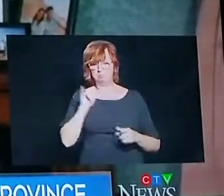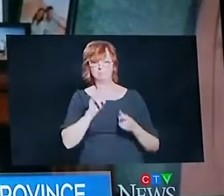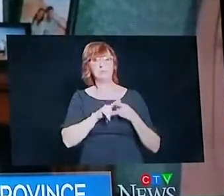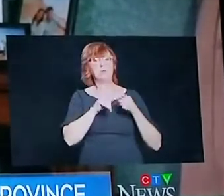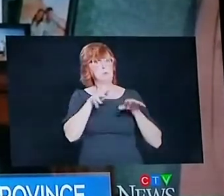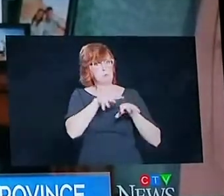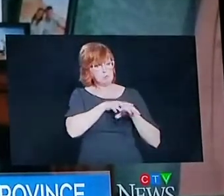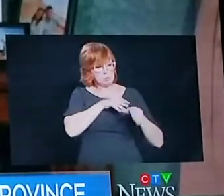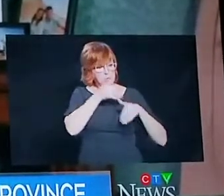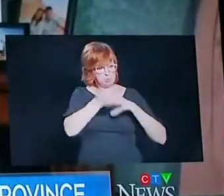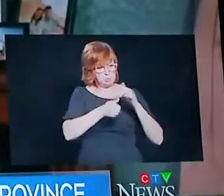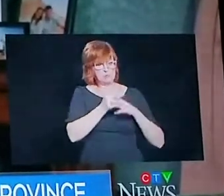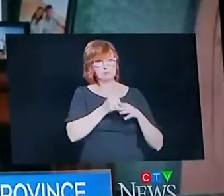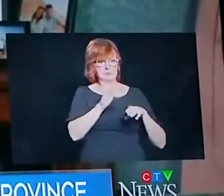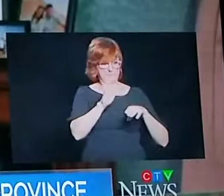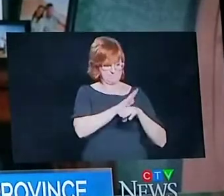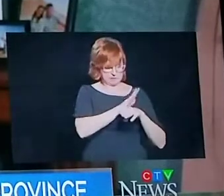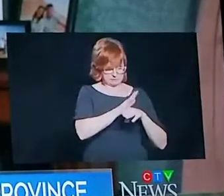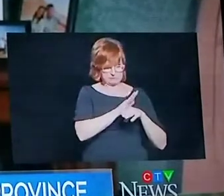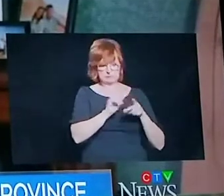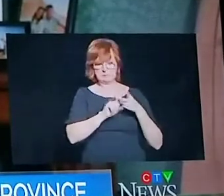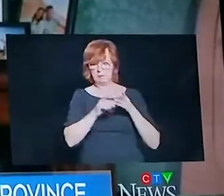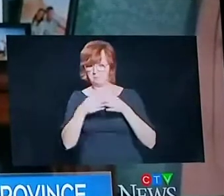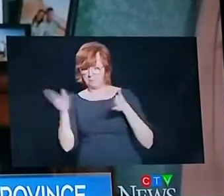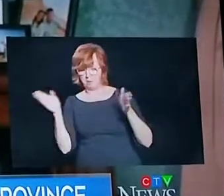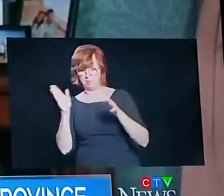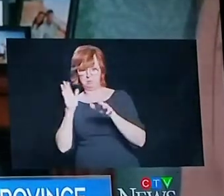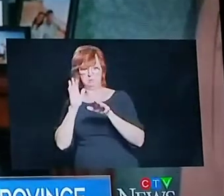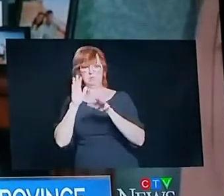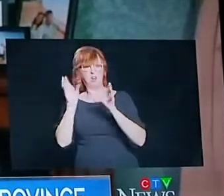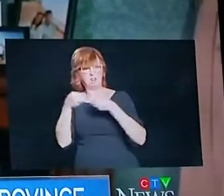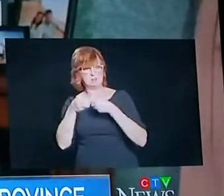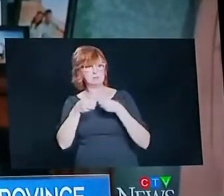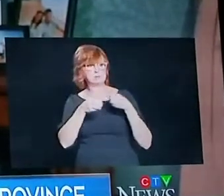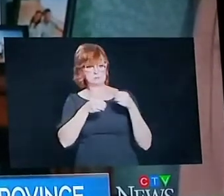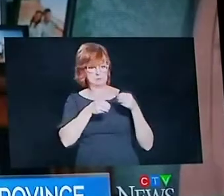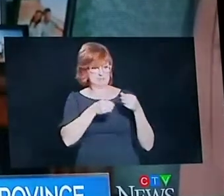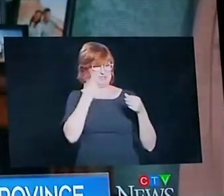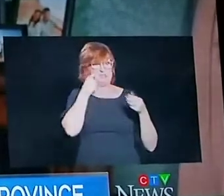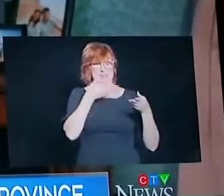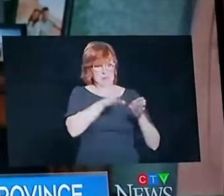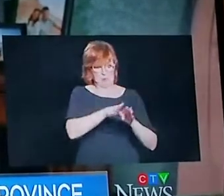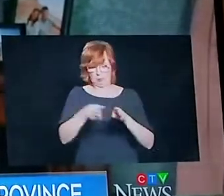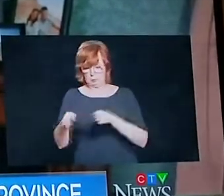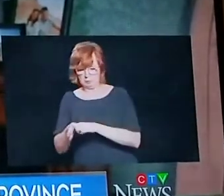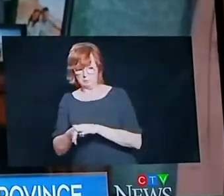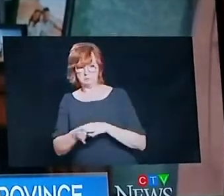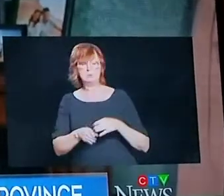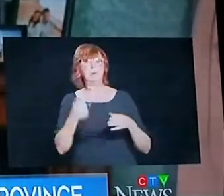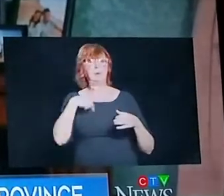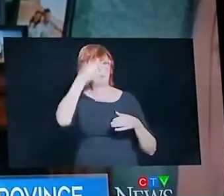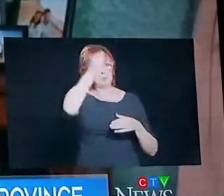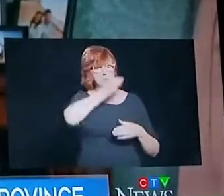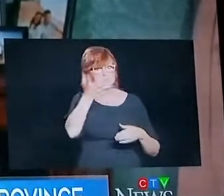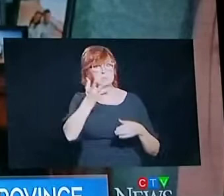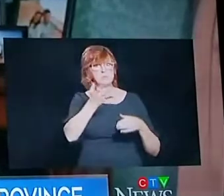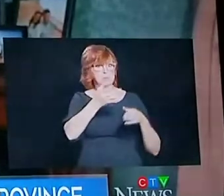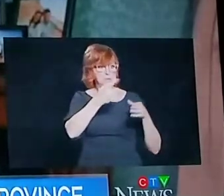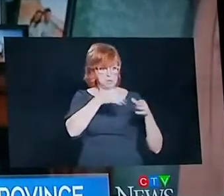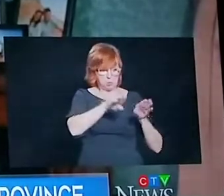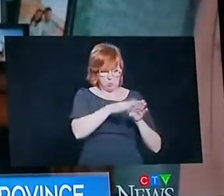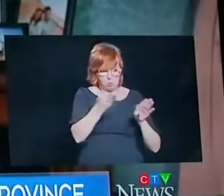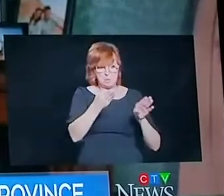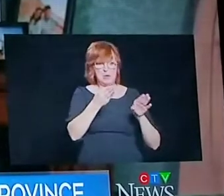services that have been closed because of this pandemic. It is a plan that is developed in close consultation with